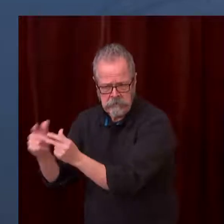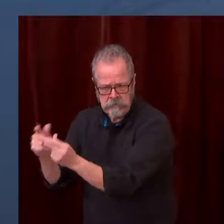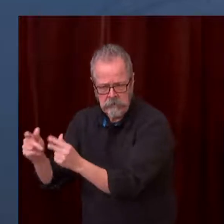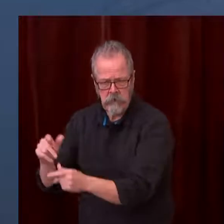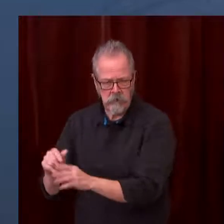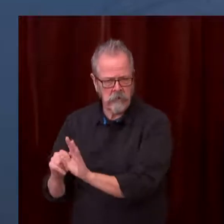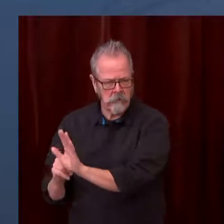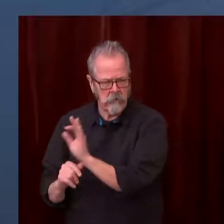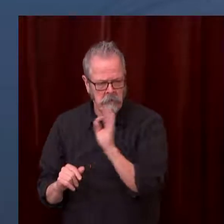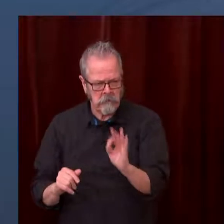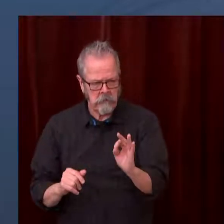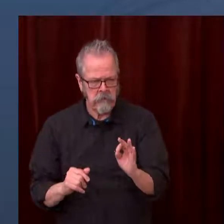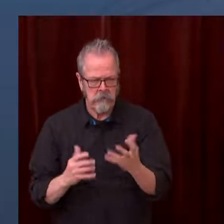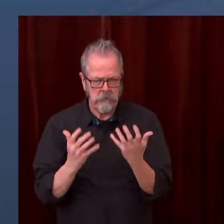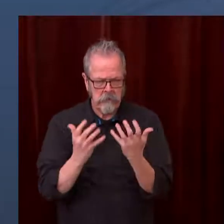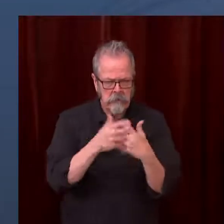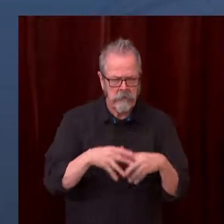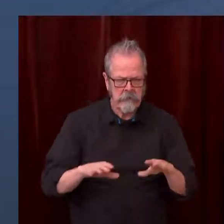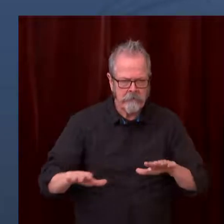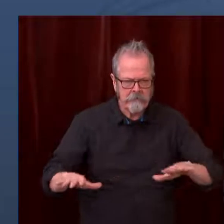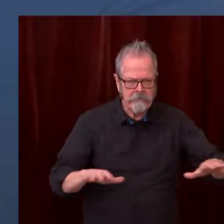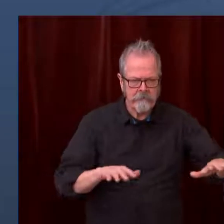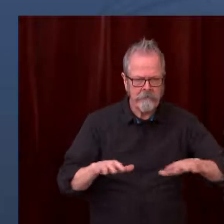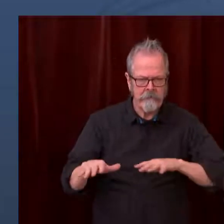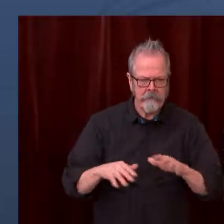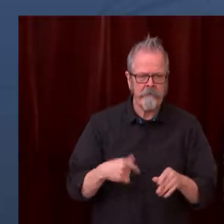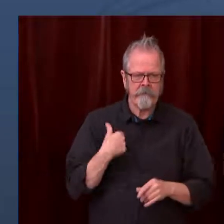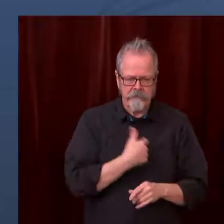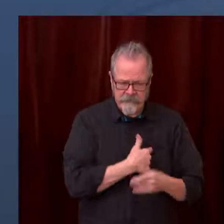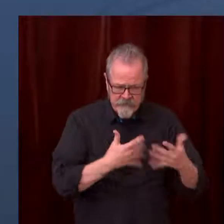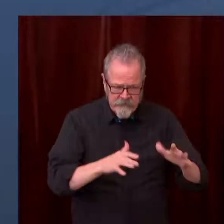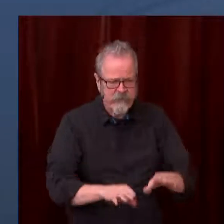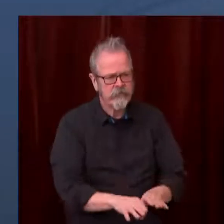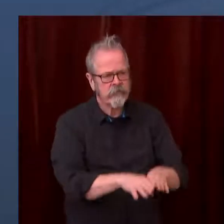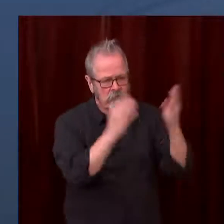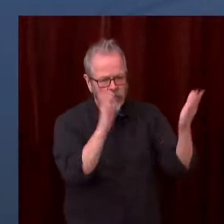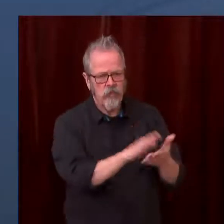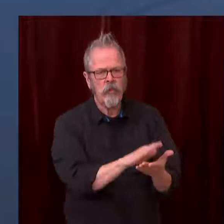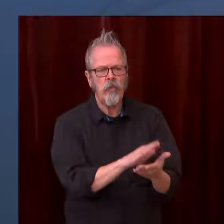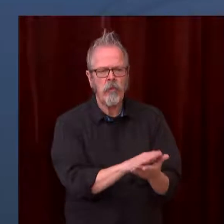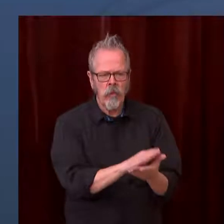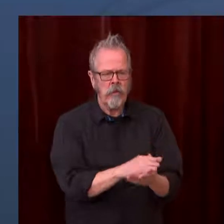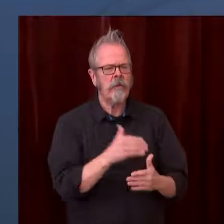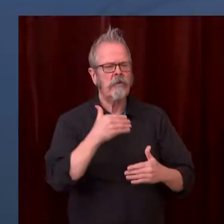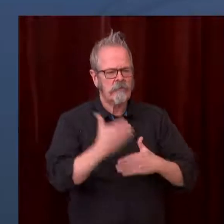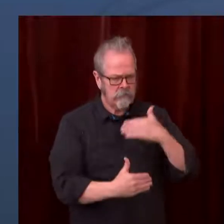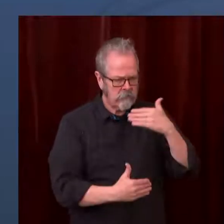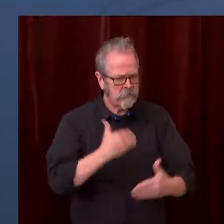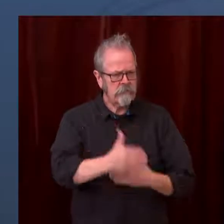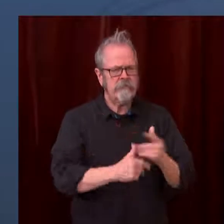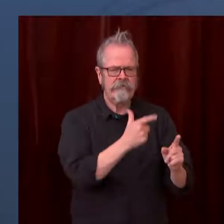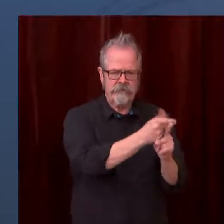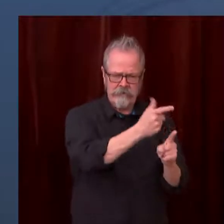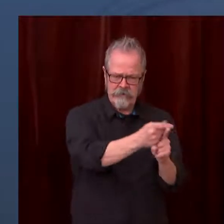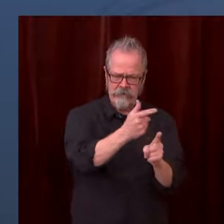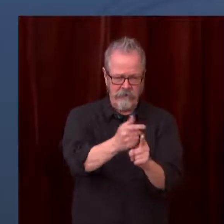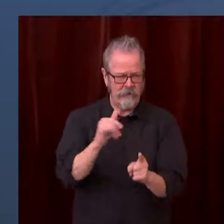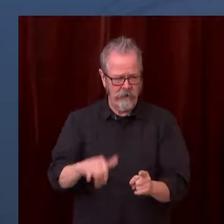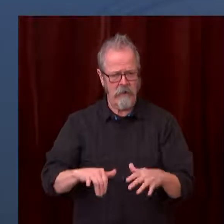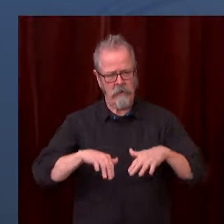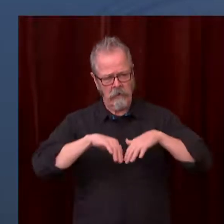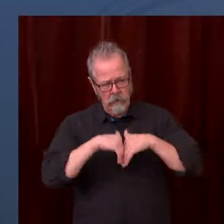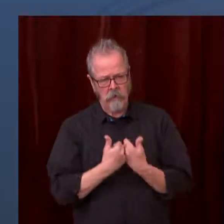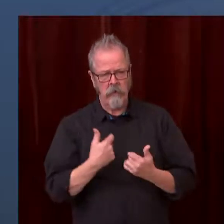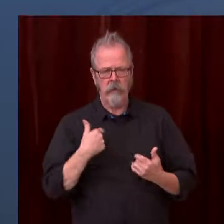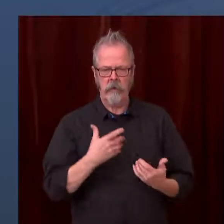vaccinations. That is our road to recovery. But we know we have to get those students back in the classrooms to operate safely. Schools